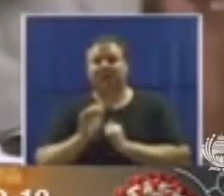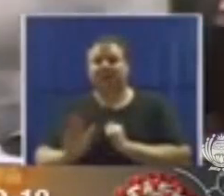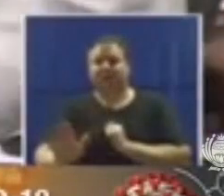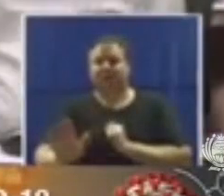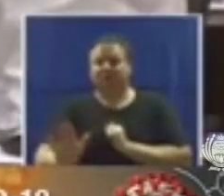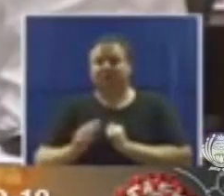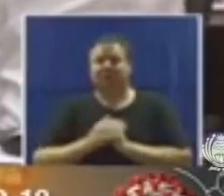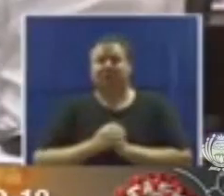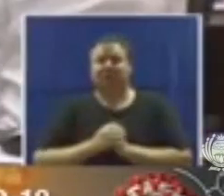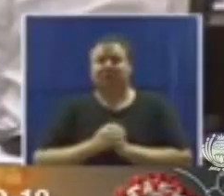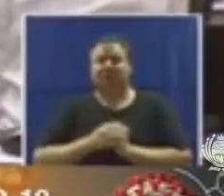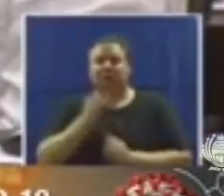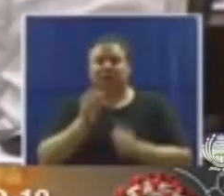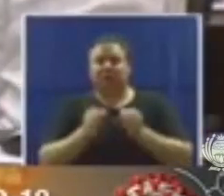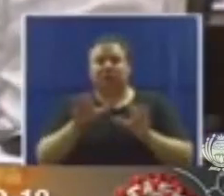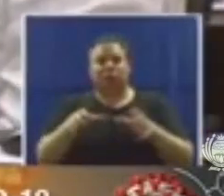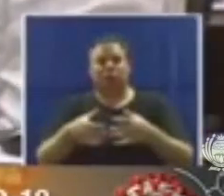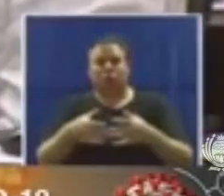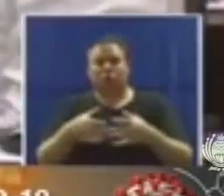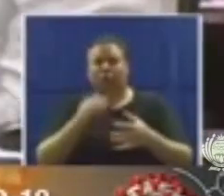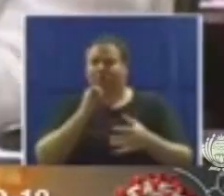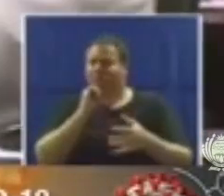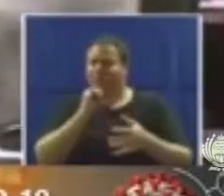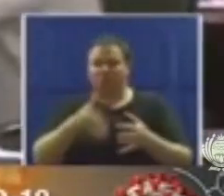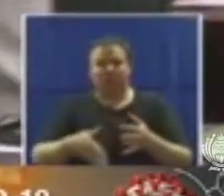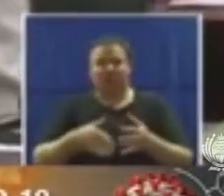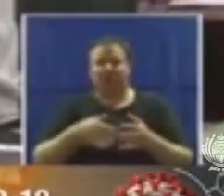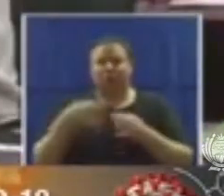The party is not here. You are not representing that party.